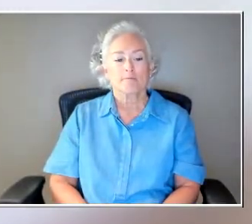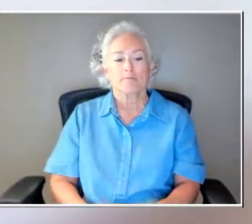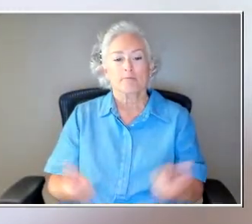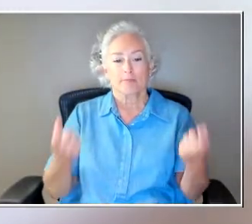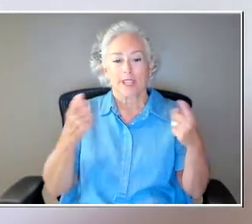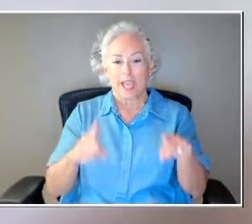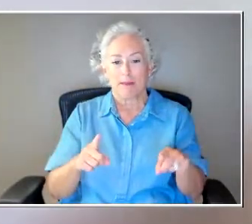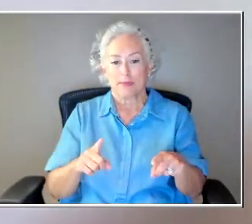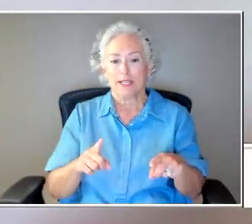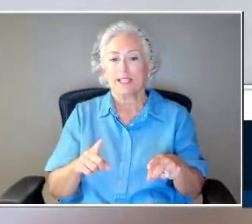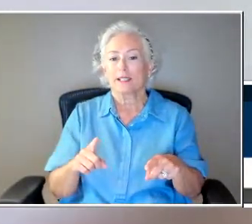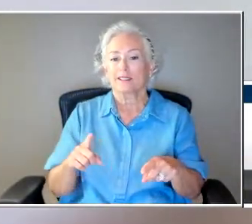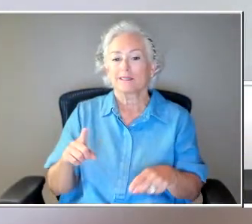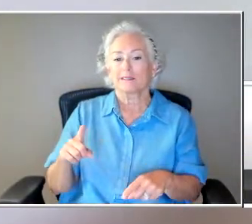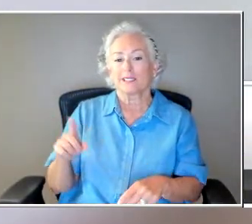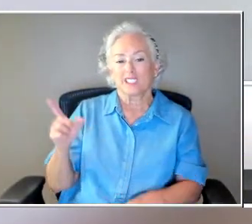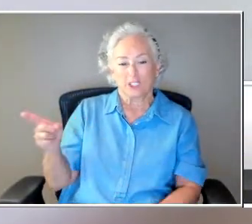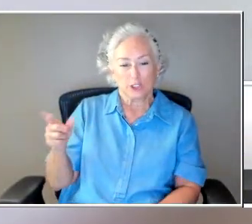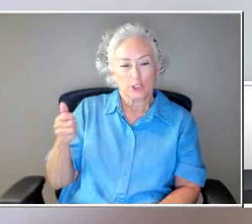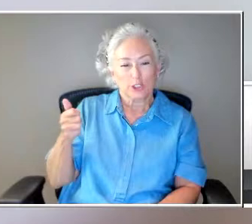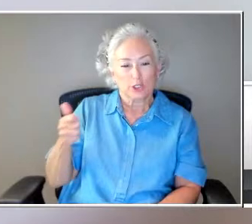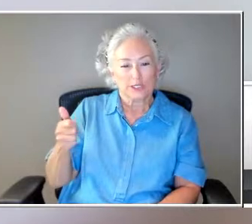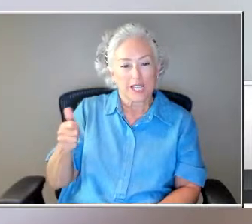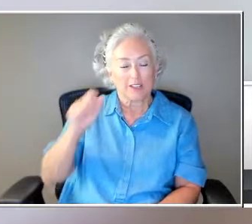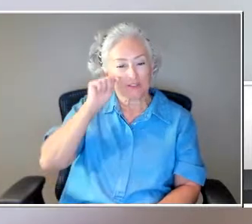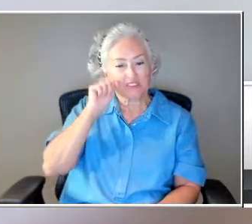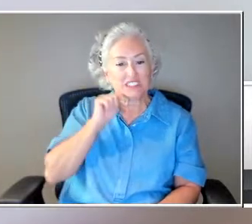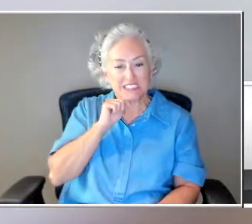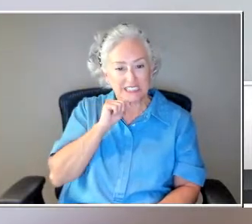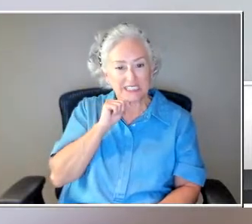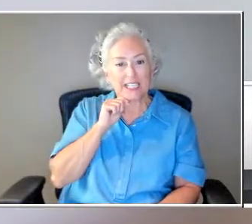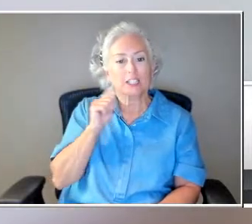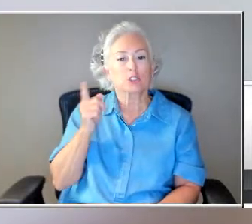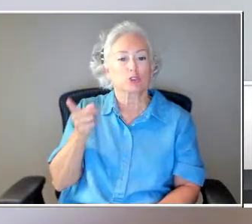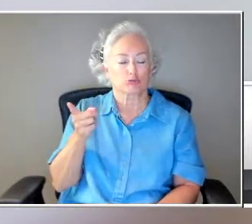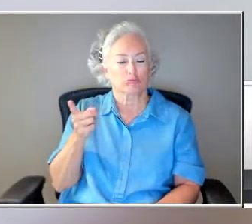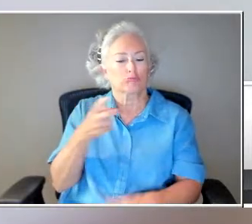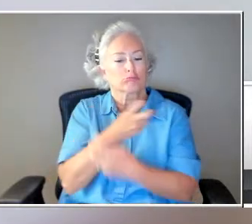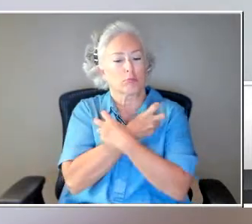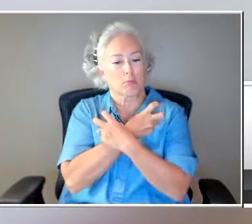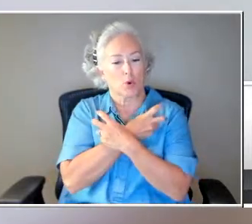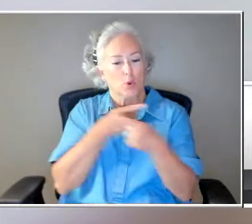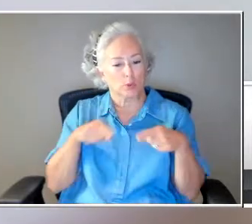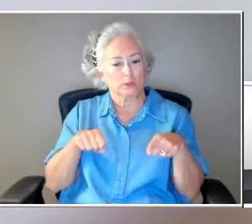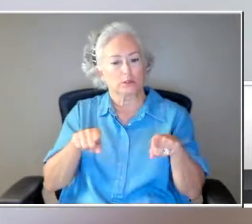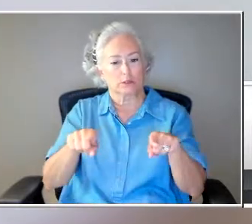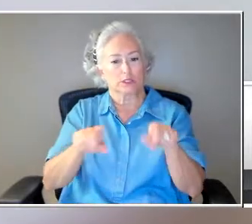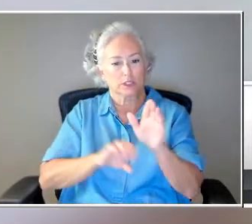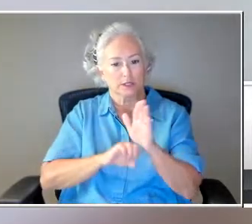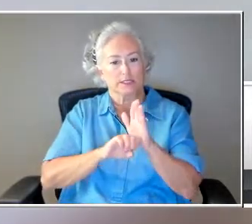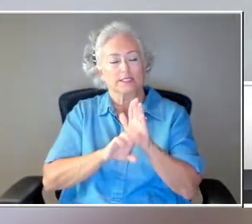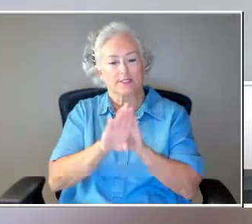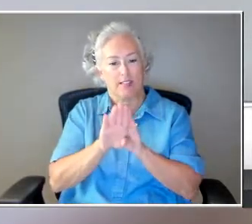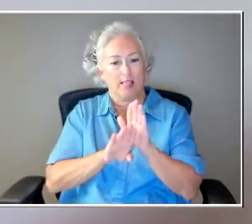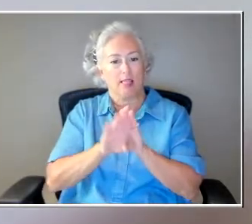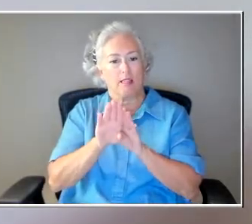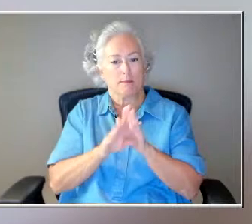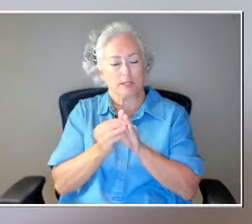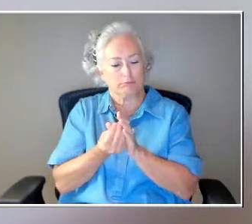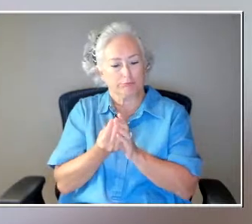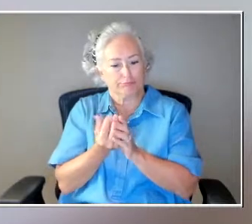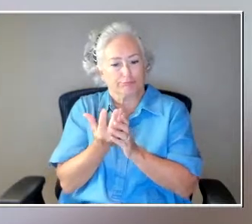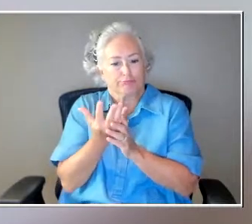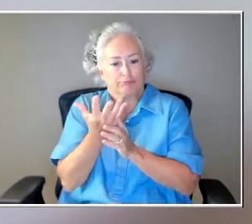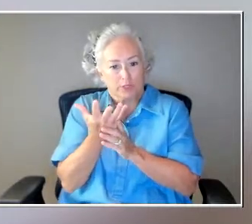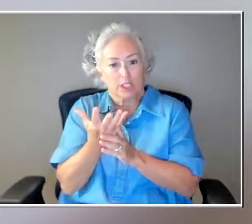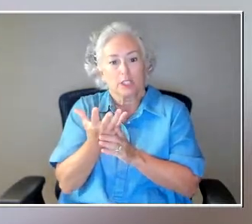are still developing when you're at a young age like Cohen, right? So the stress from throwing, in his case,